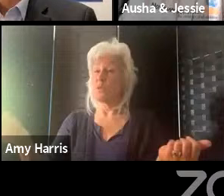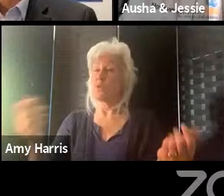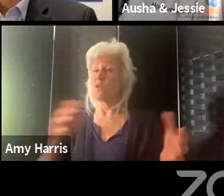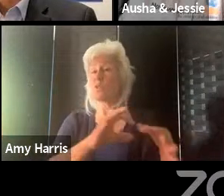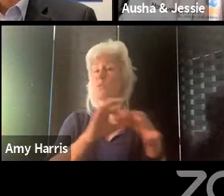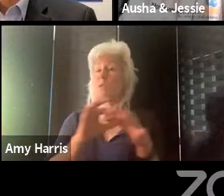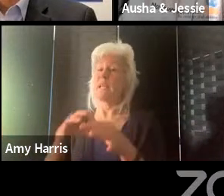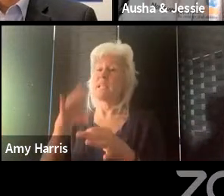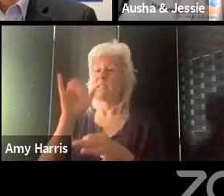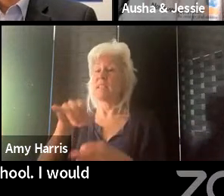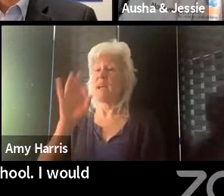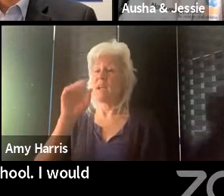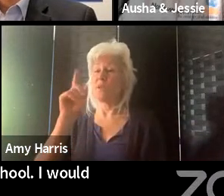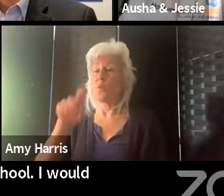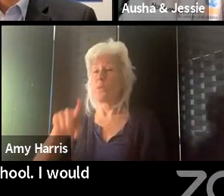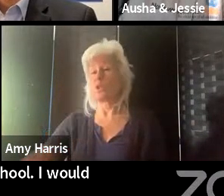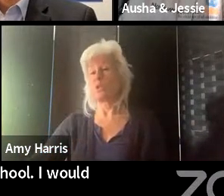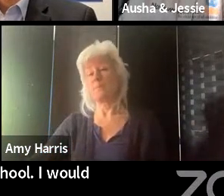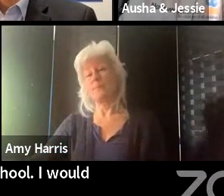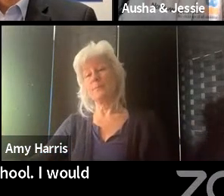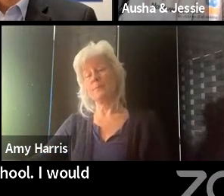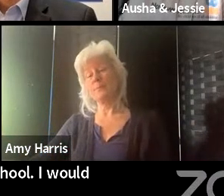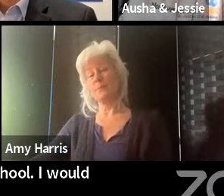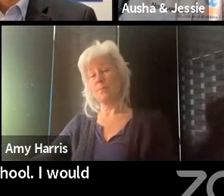the question that was asked.